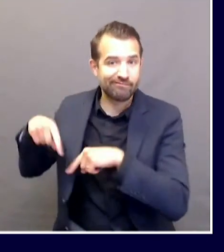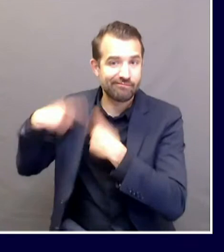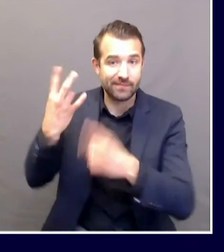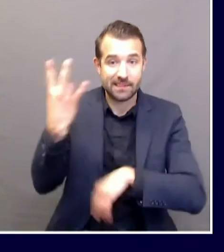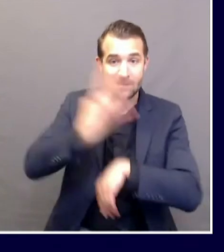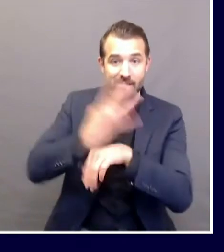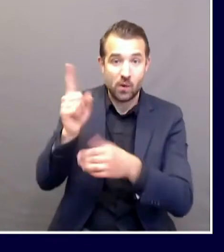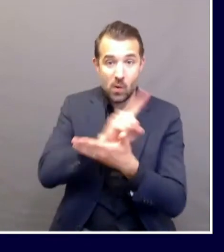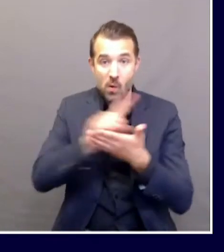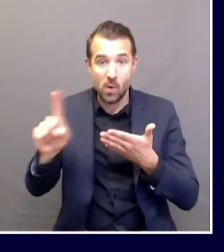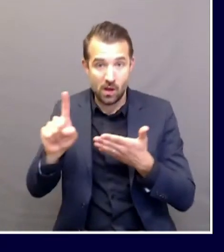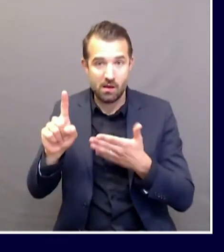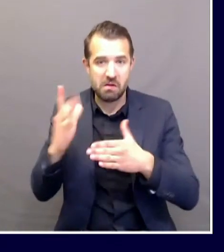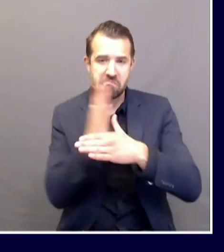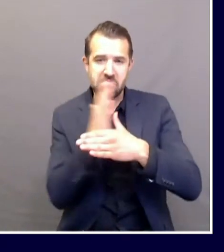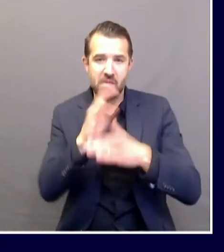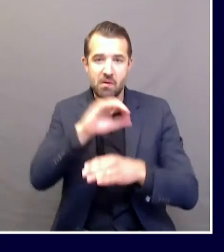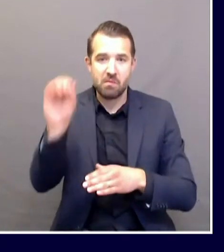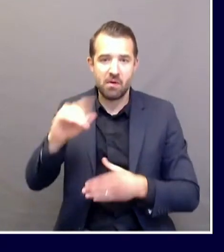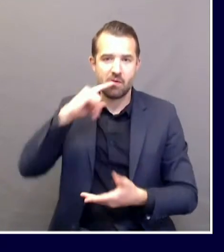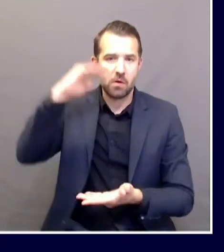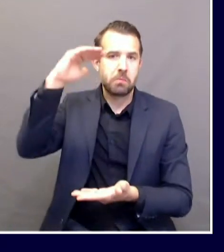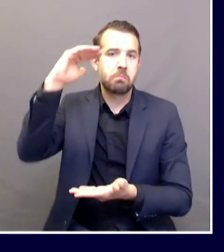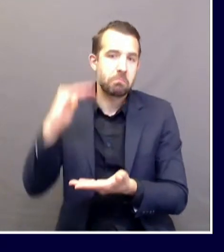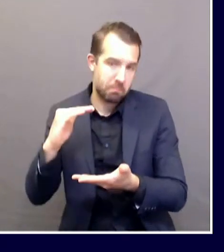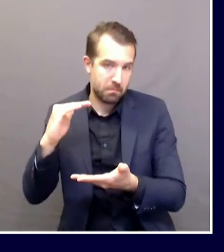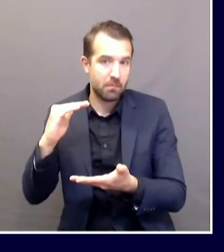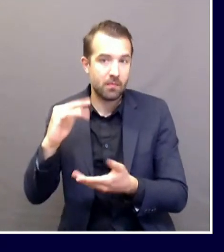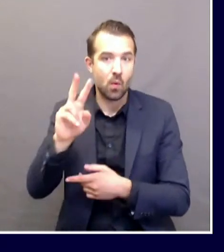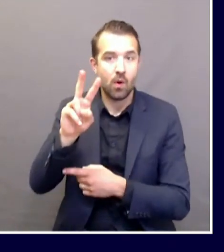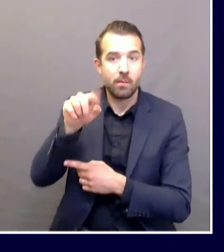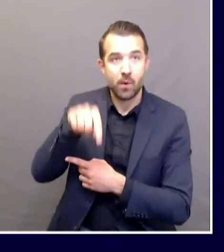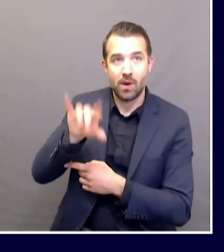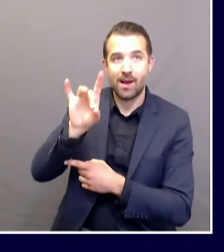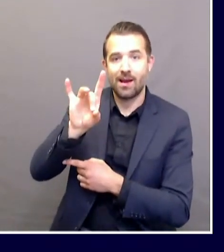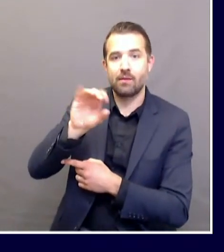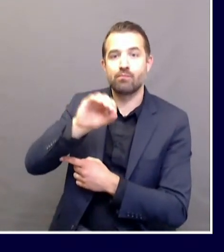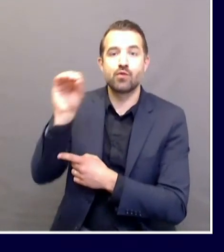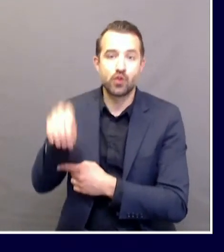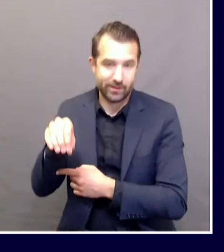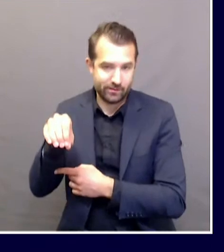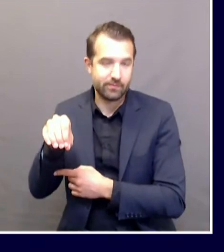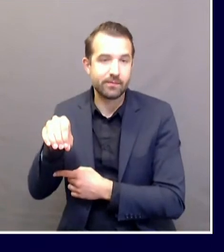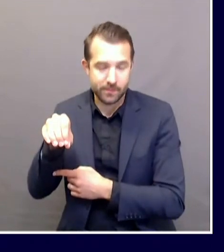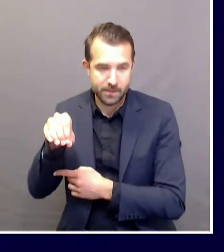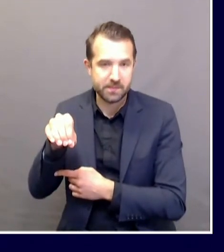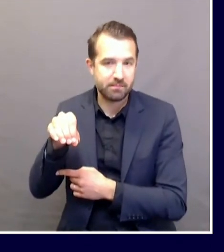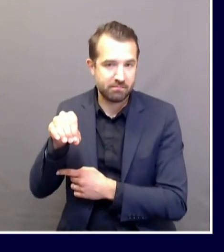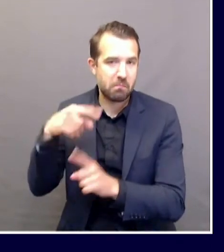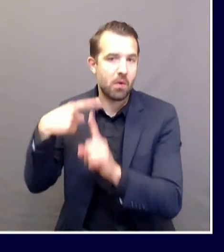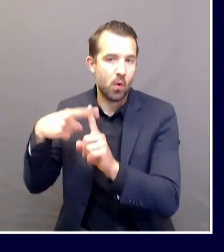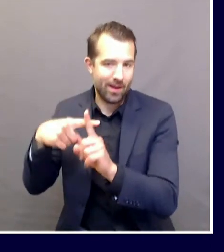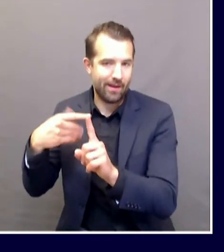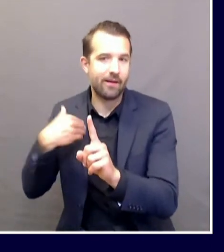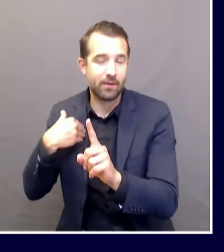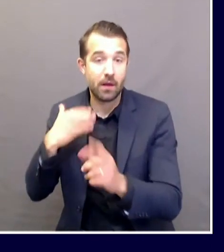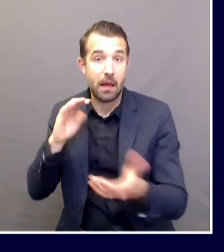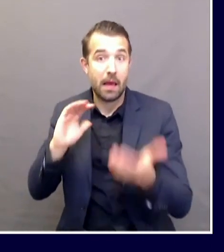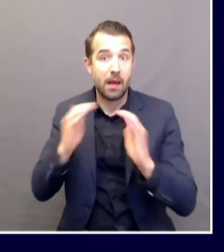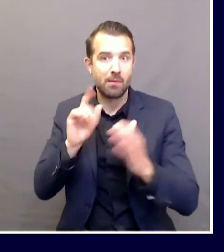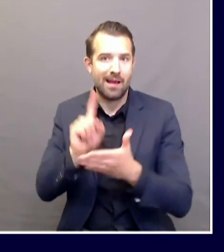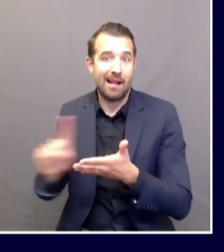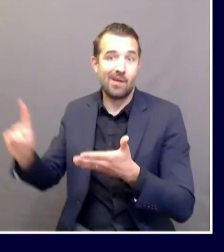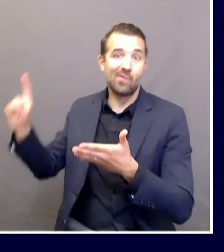bit. It now stands at 2.86%. For context, 1 week ago, that